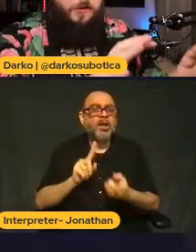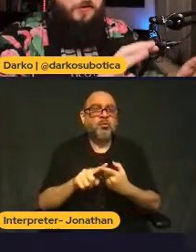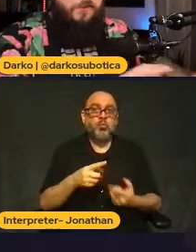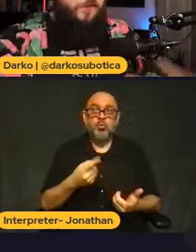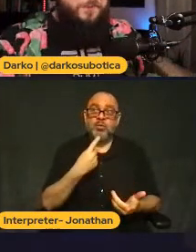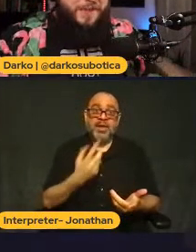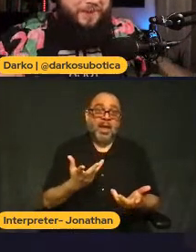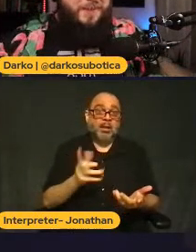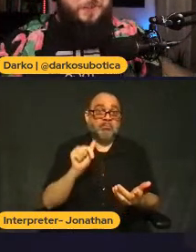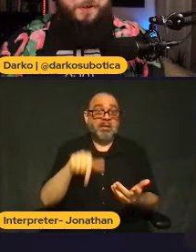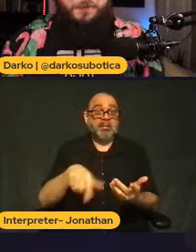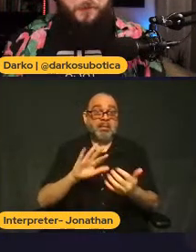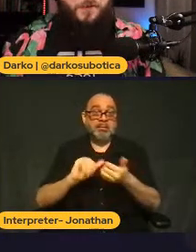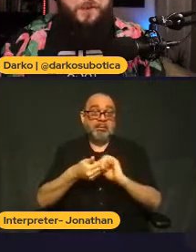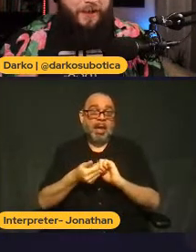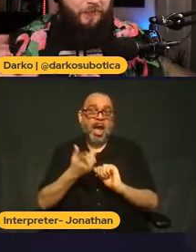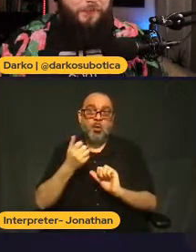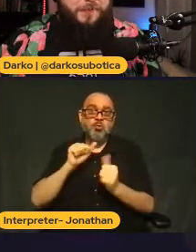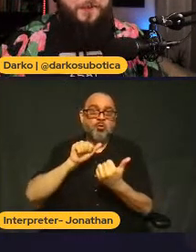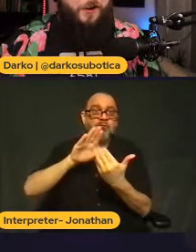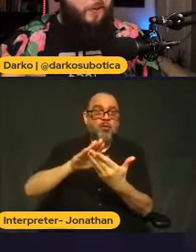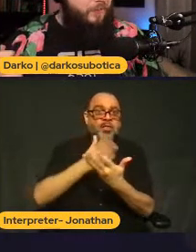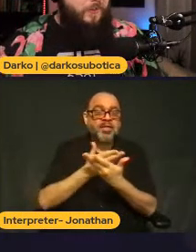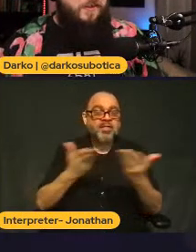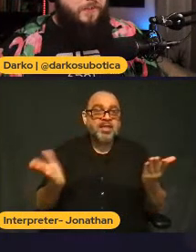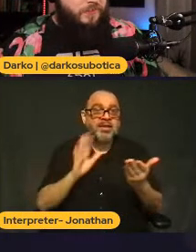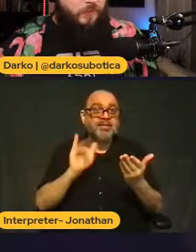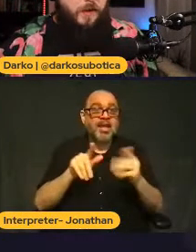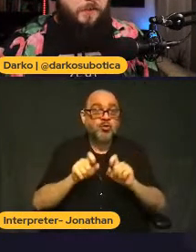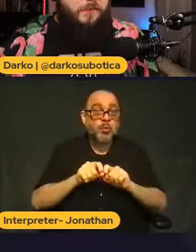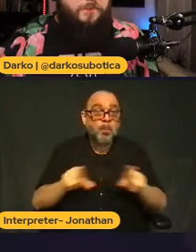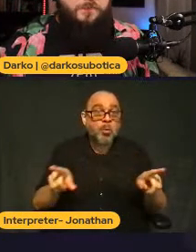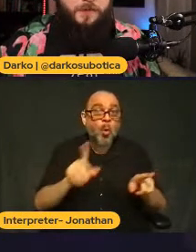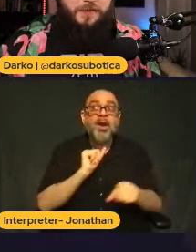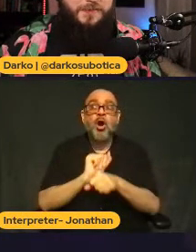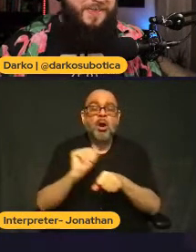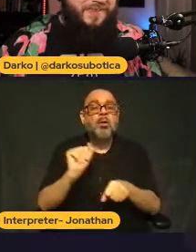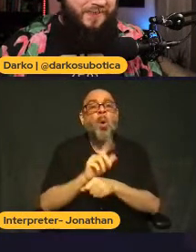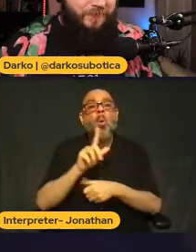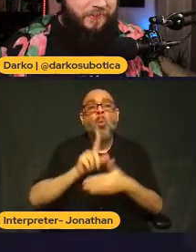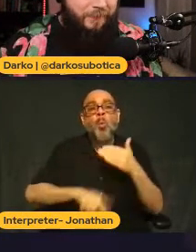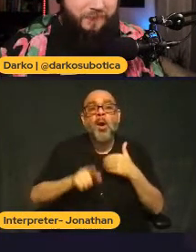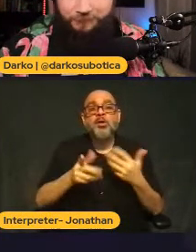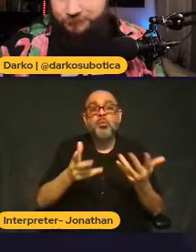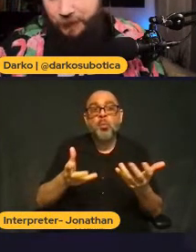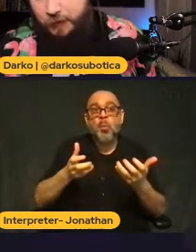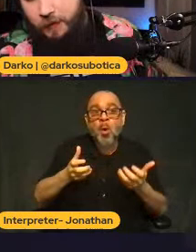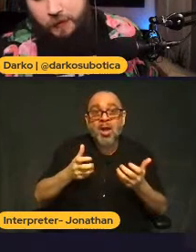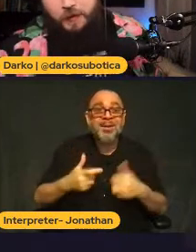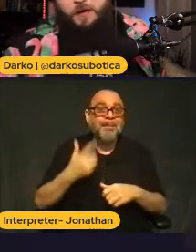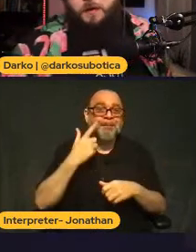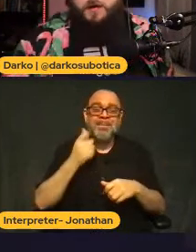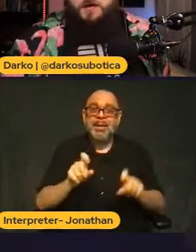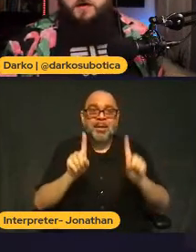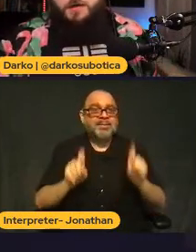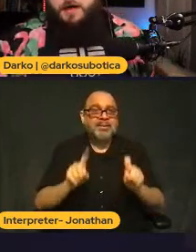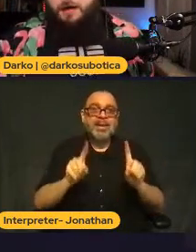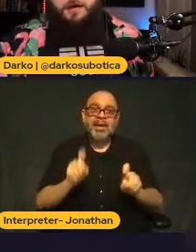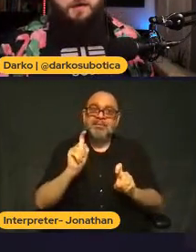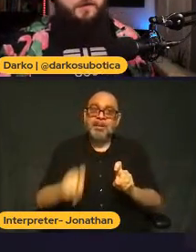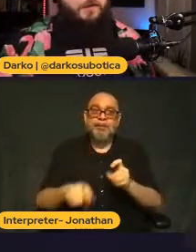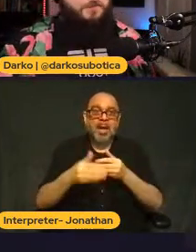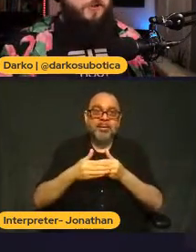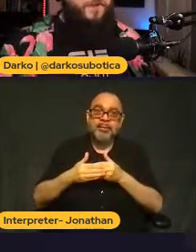this is how you can confirm that things you have deployed ultimately are the things you want, because testing never stops. All